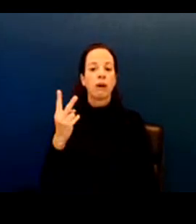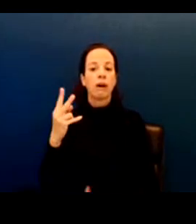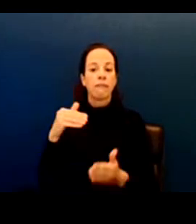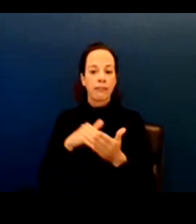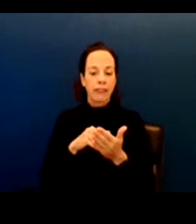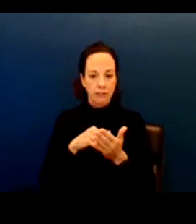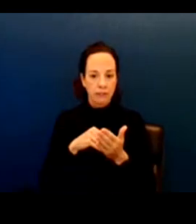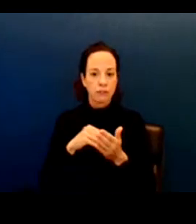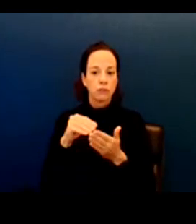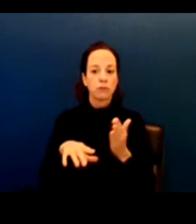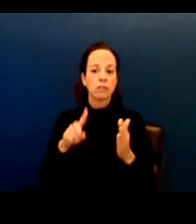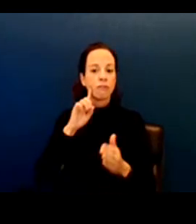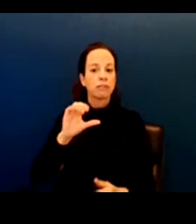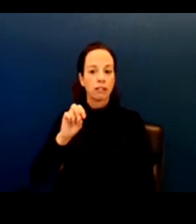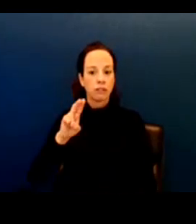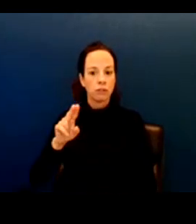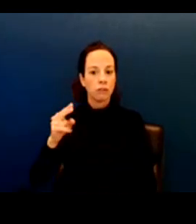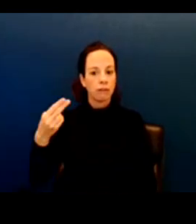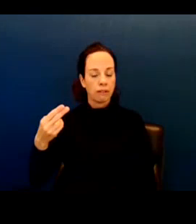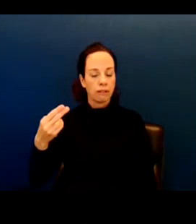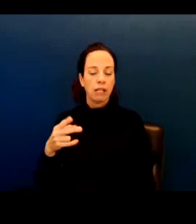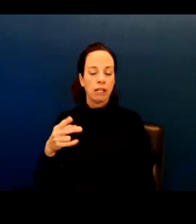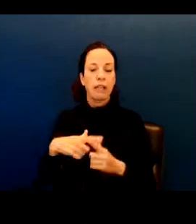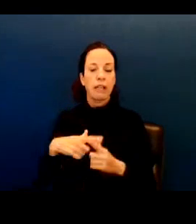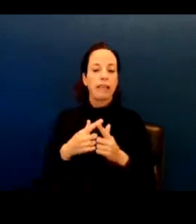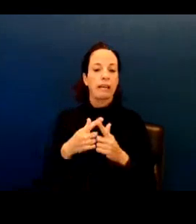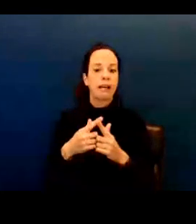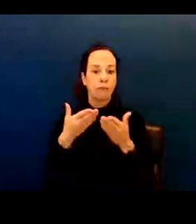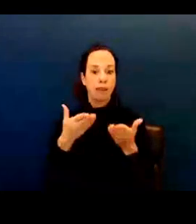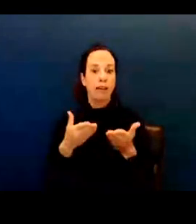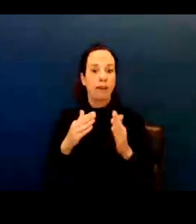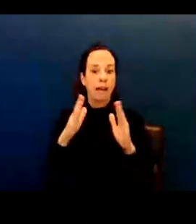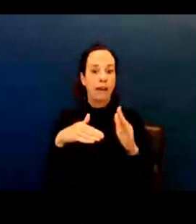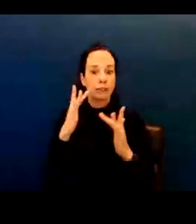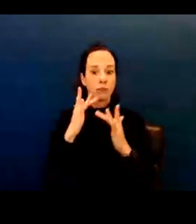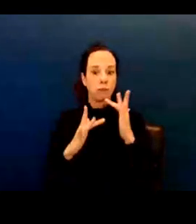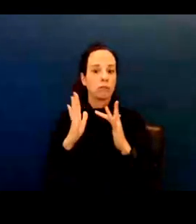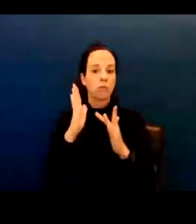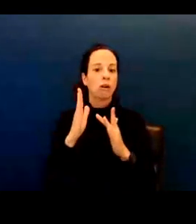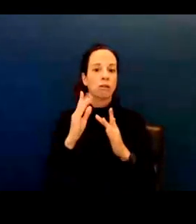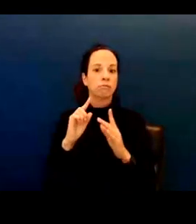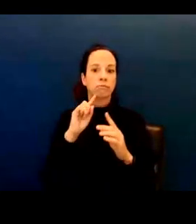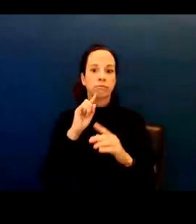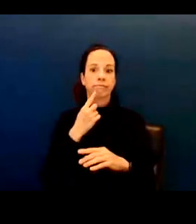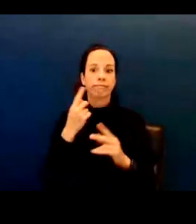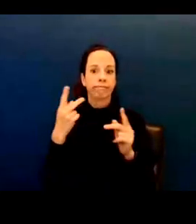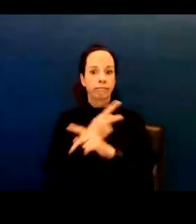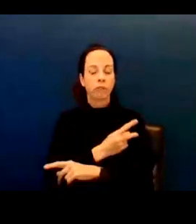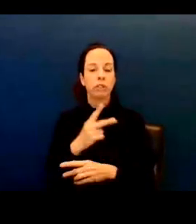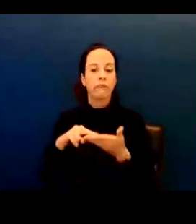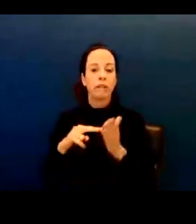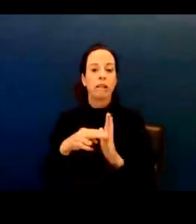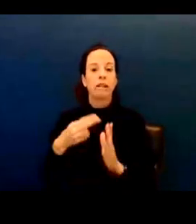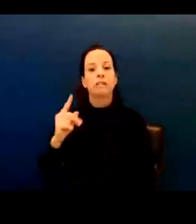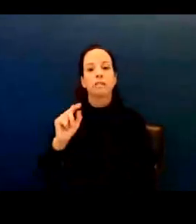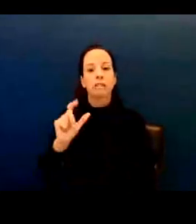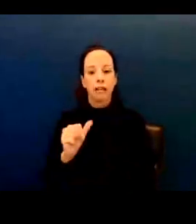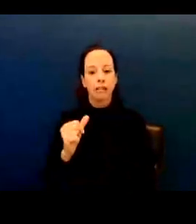the existing housing shortage will be further exacerbated. HTA's Innovative Transit Center,